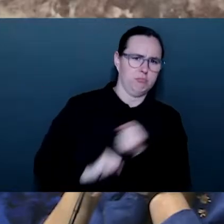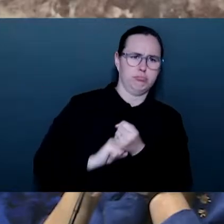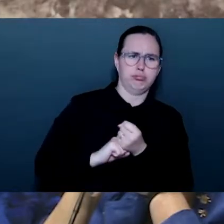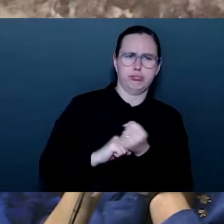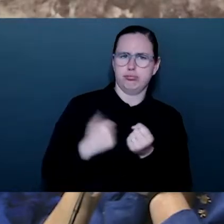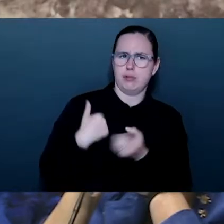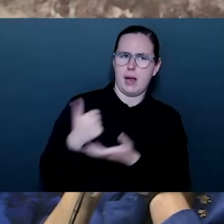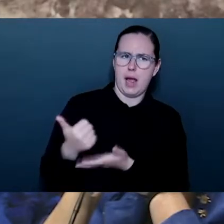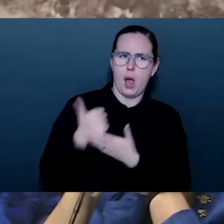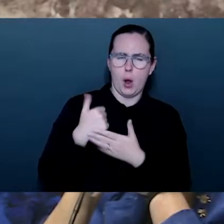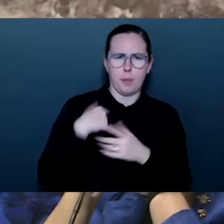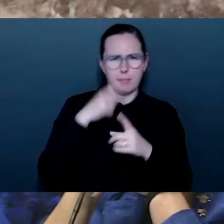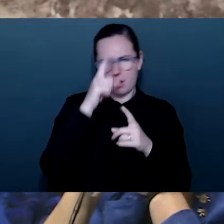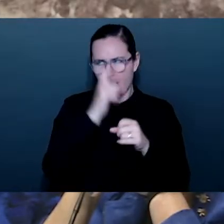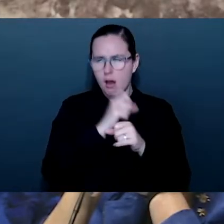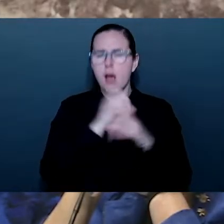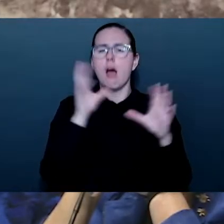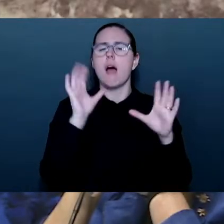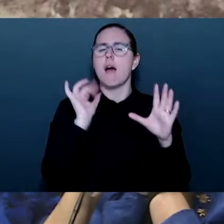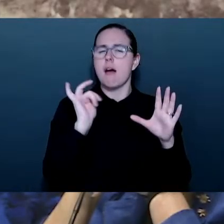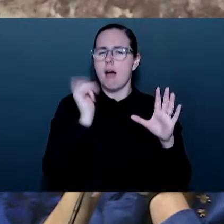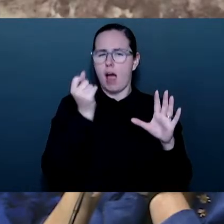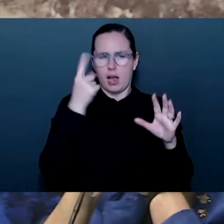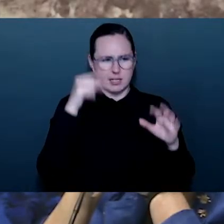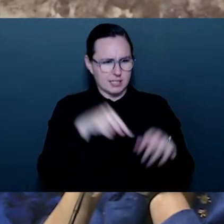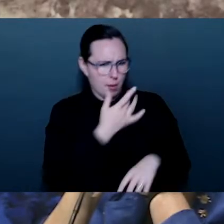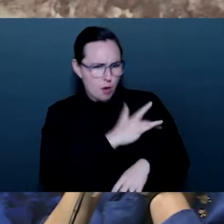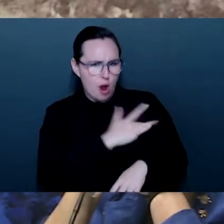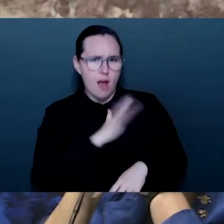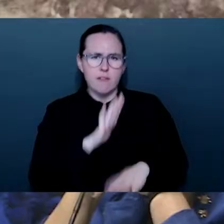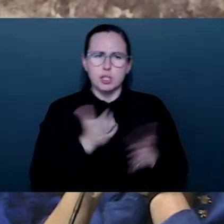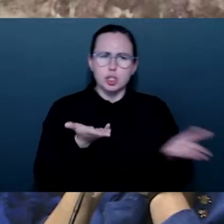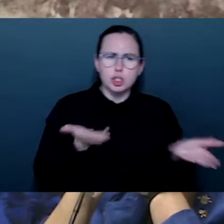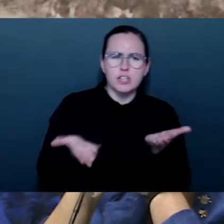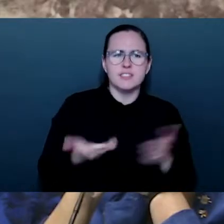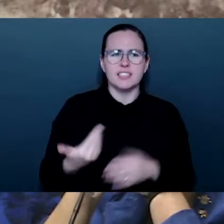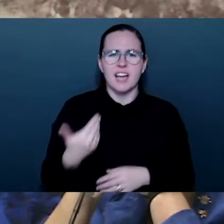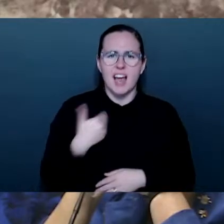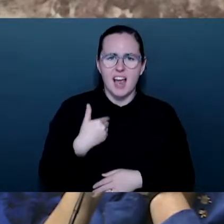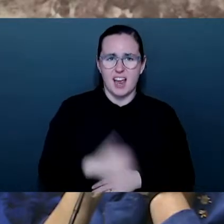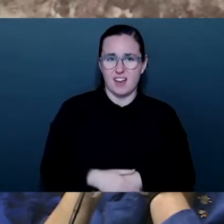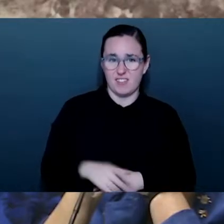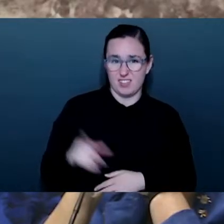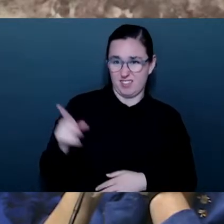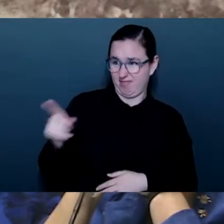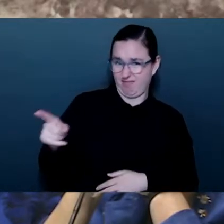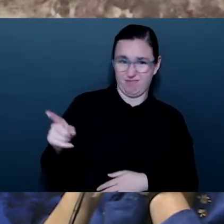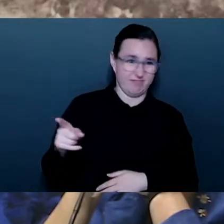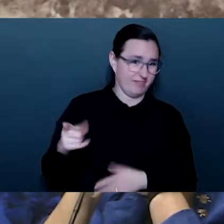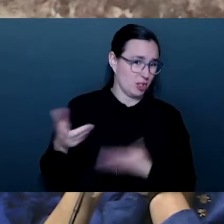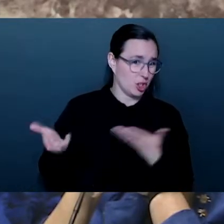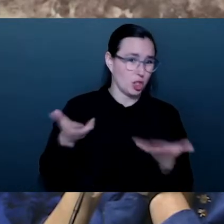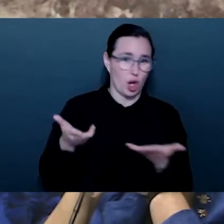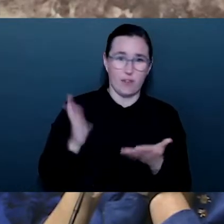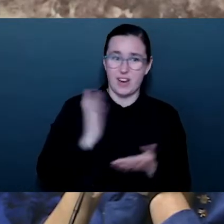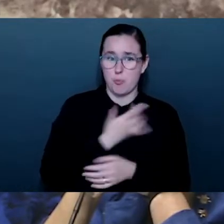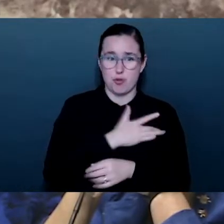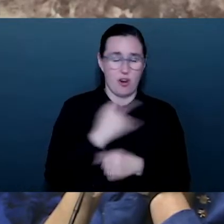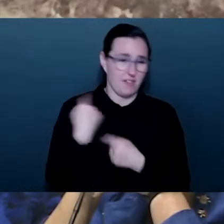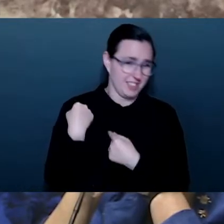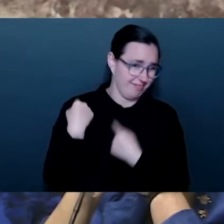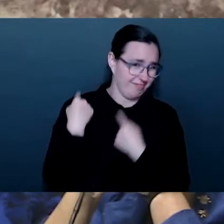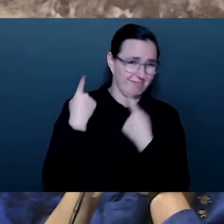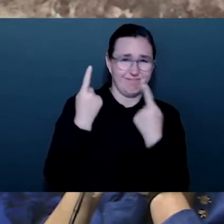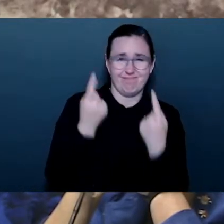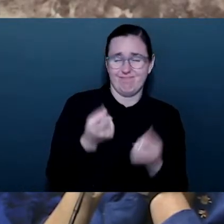been serving our province for decades. And so thank you, Carrie, for all of the work that you've done for the families in your community, but